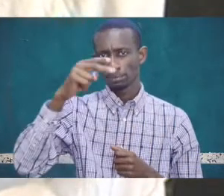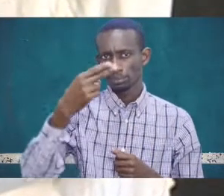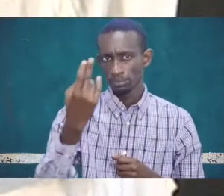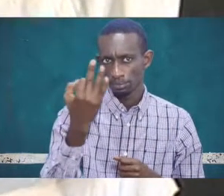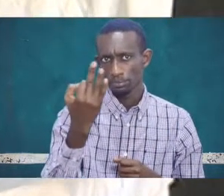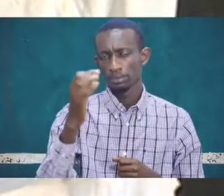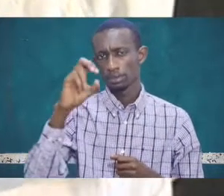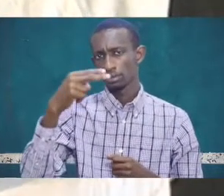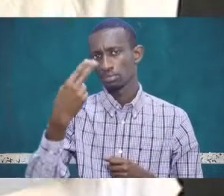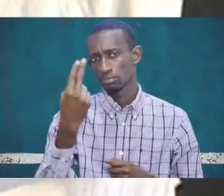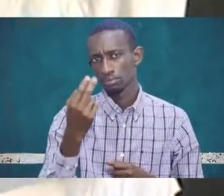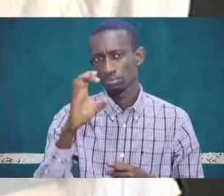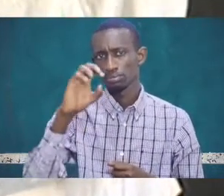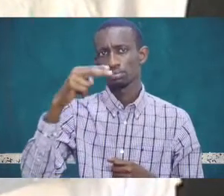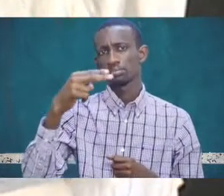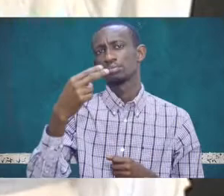CH3, CH2,